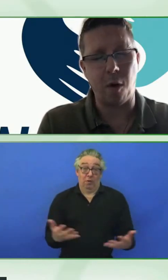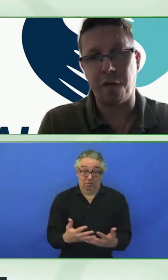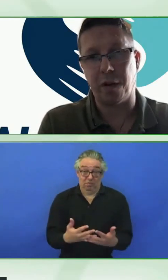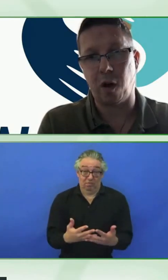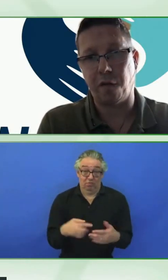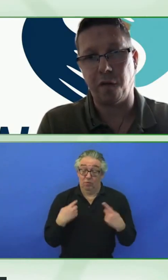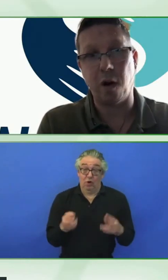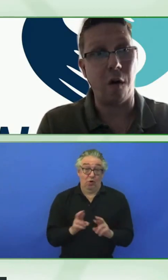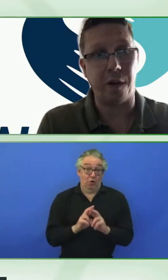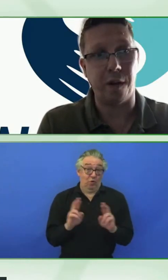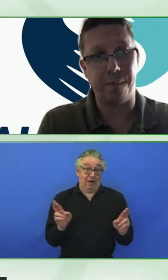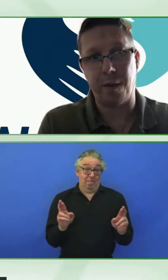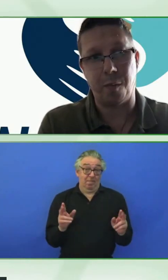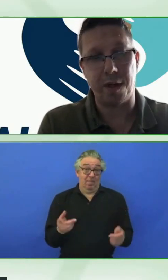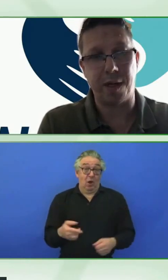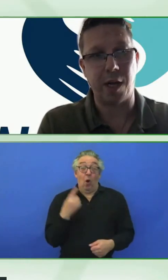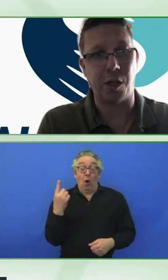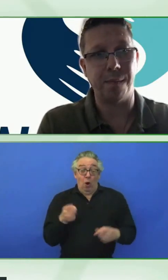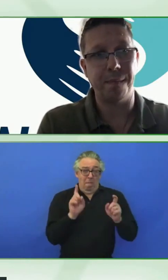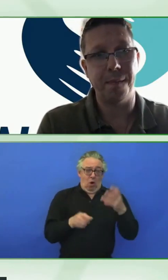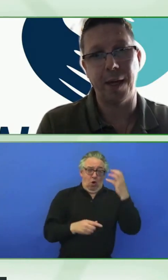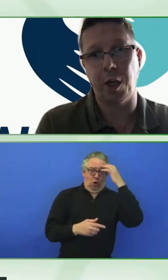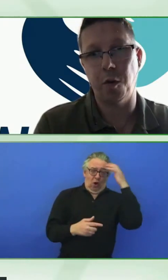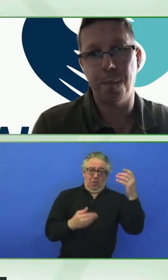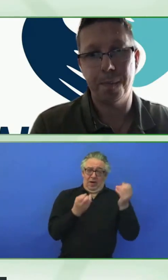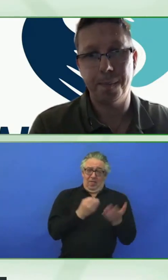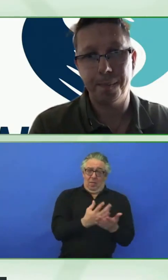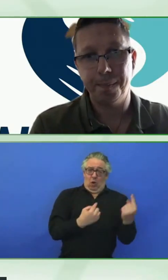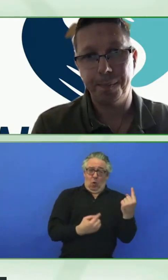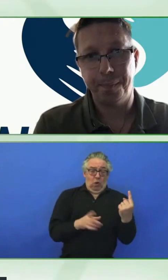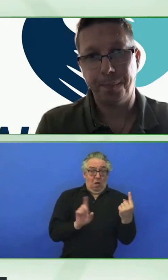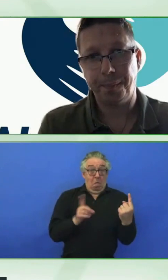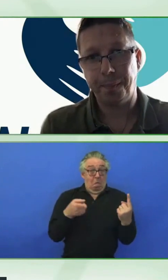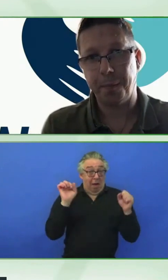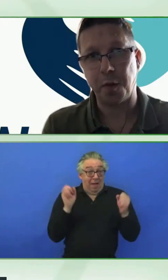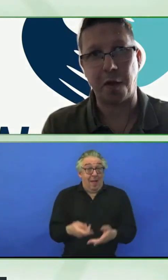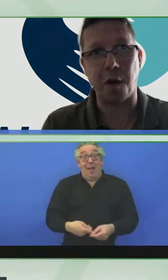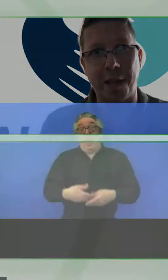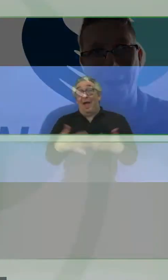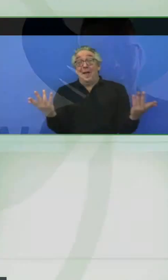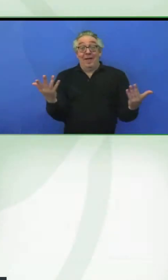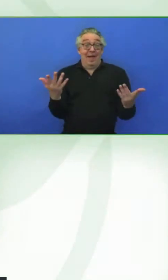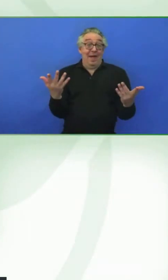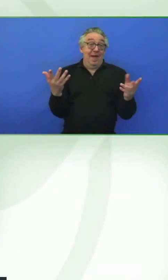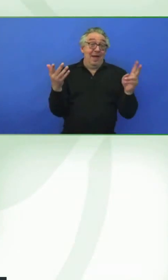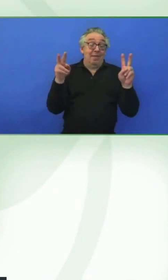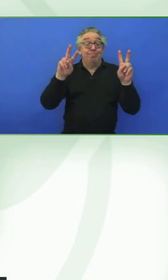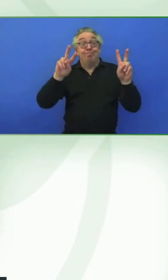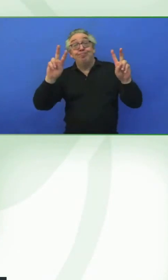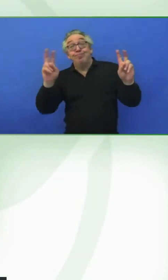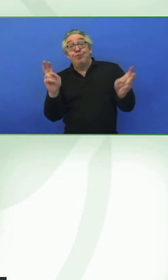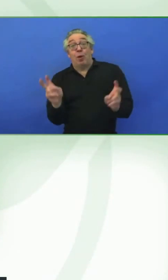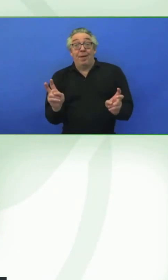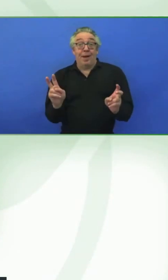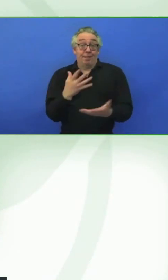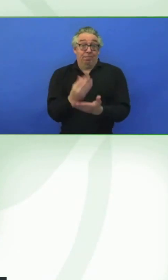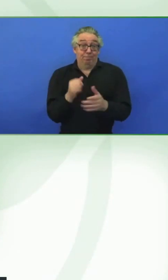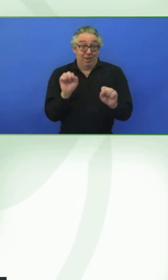any time after the presentation. Thank you. Was that fast enough?